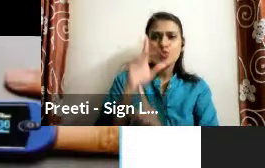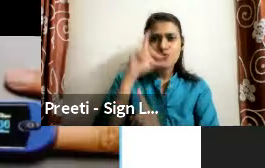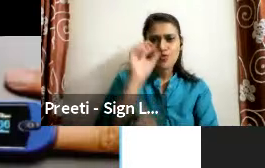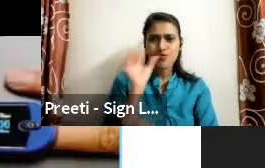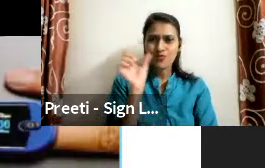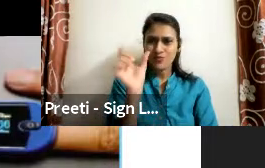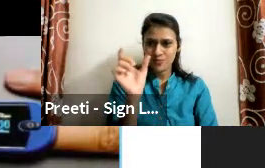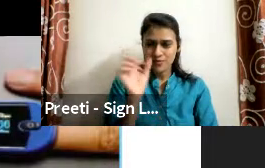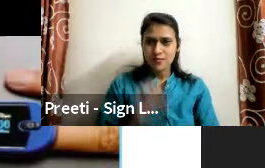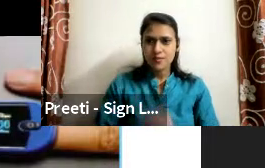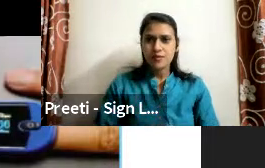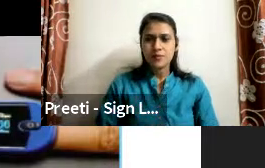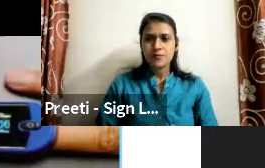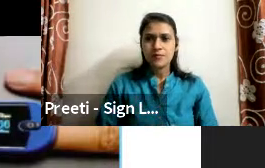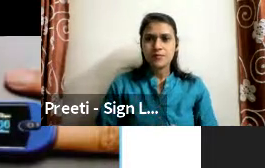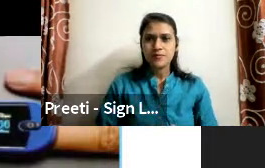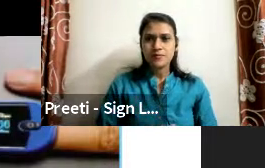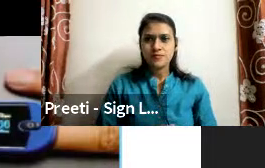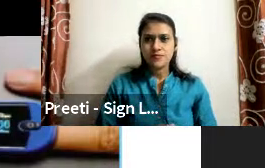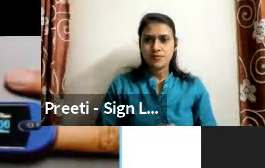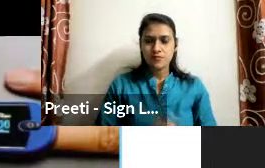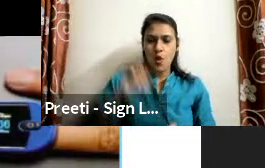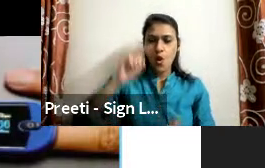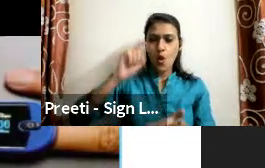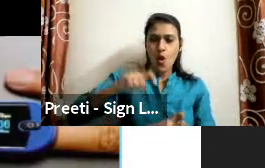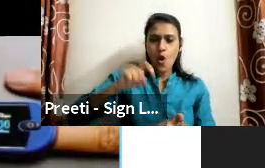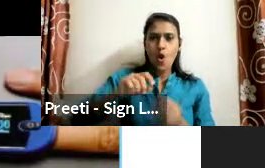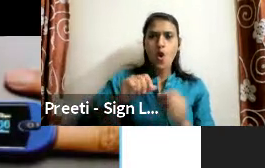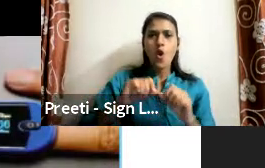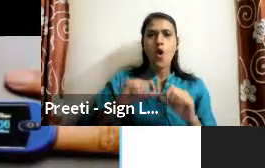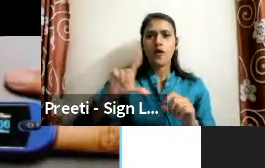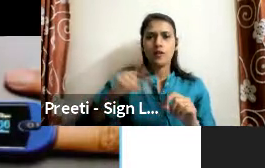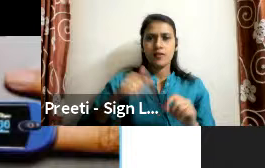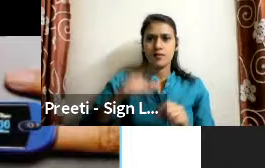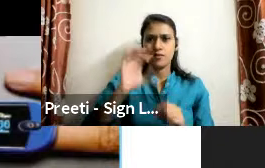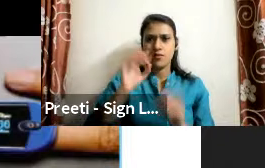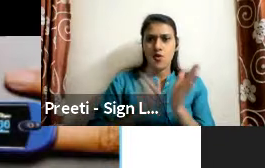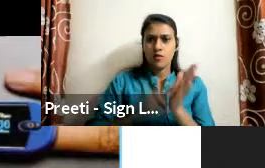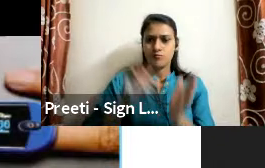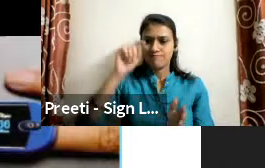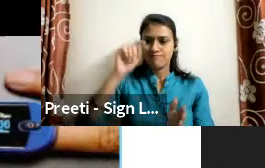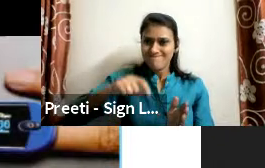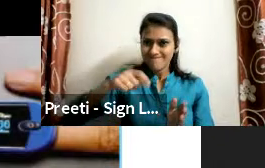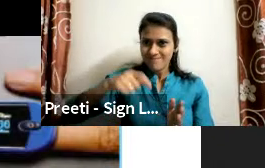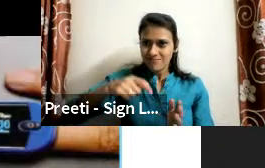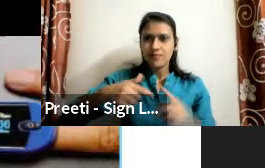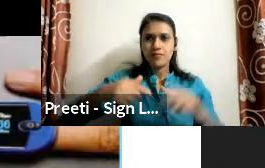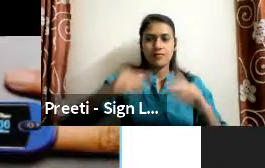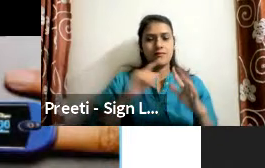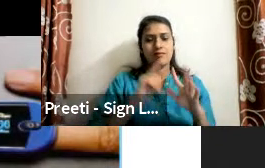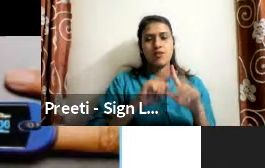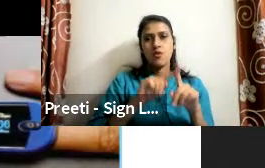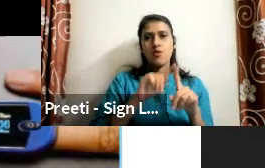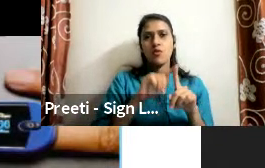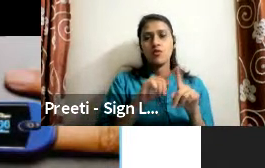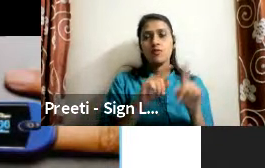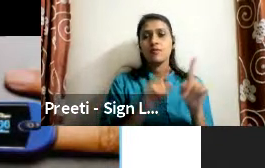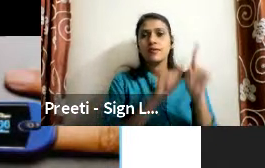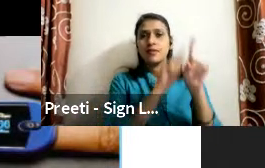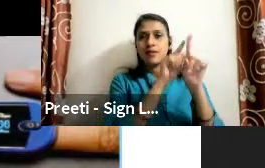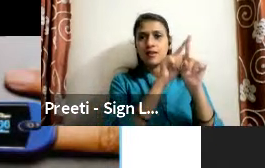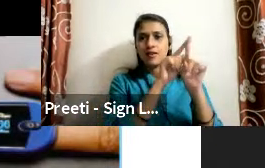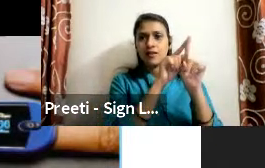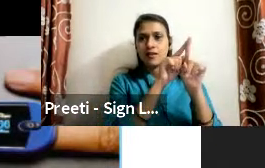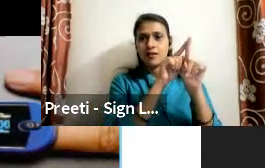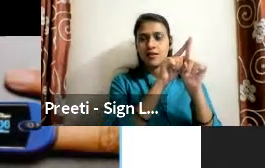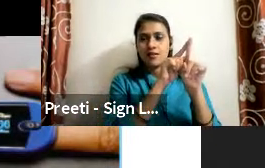on and you put it in your finger. Generally, they use it in your index finger. You need to put it in